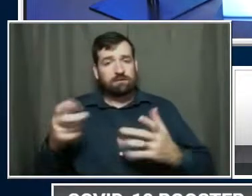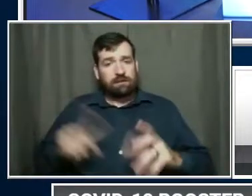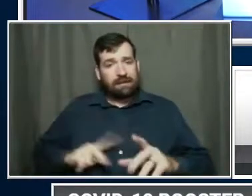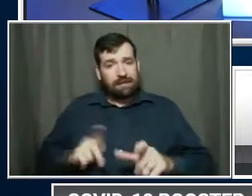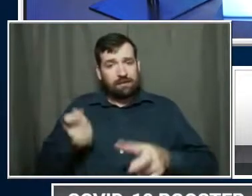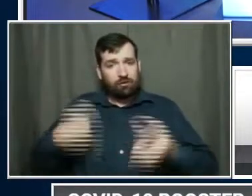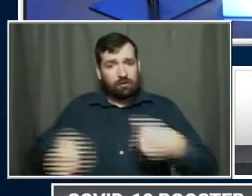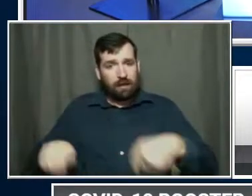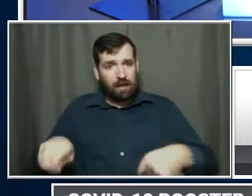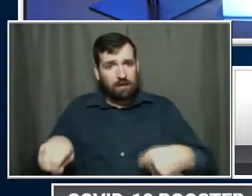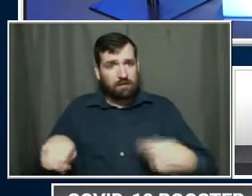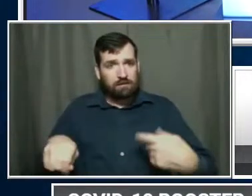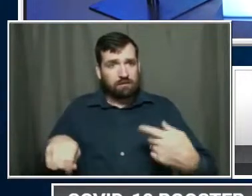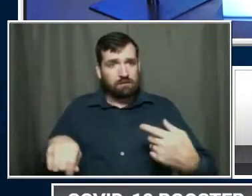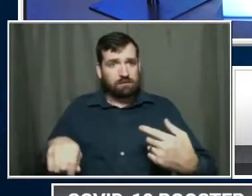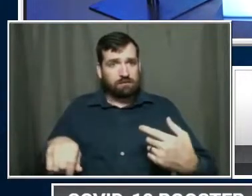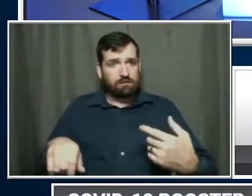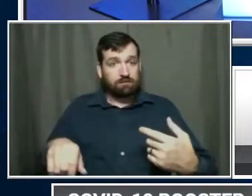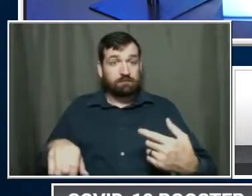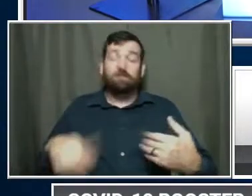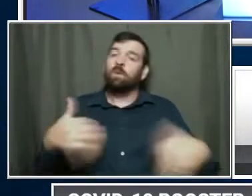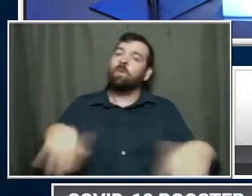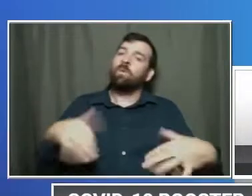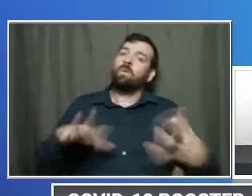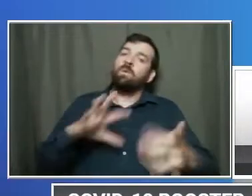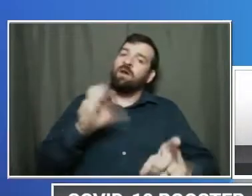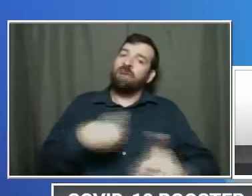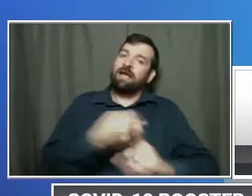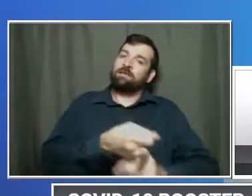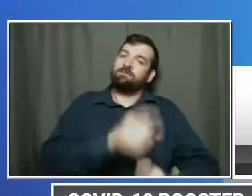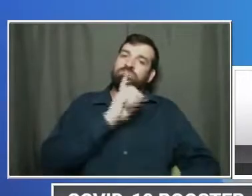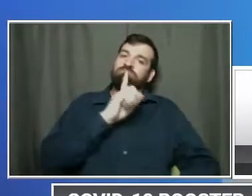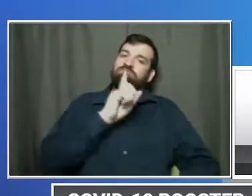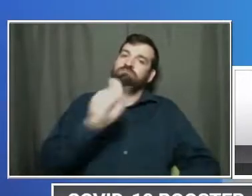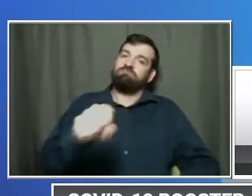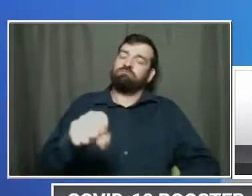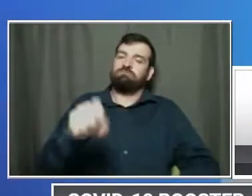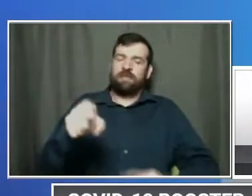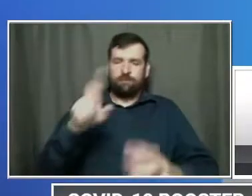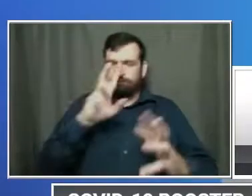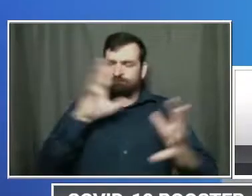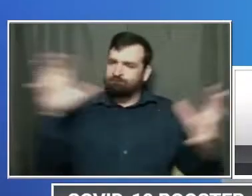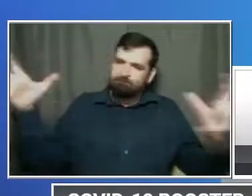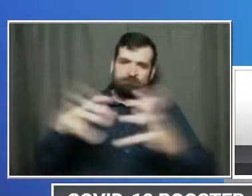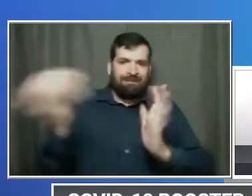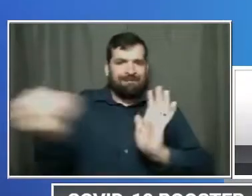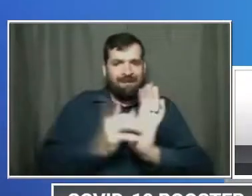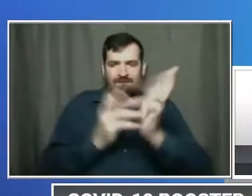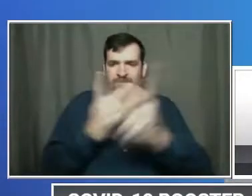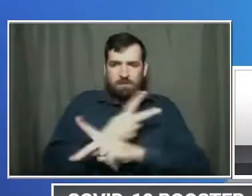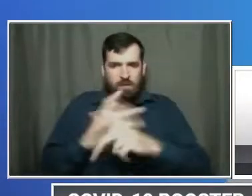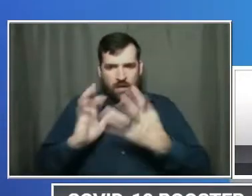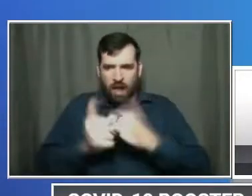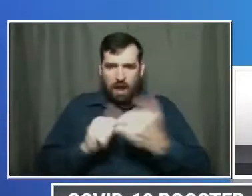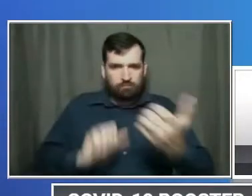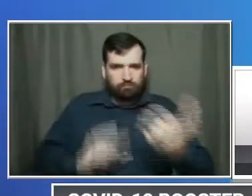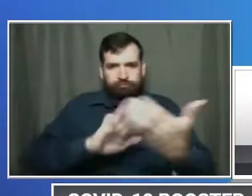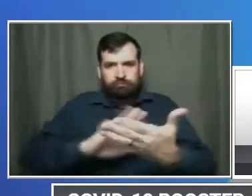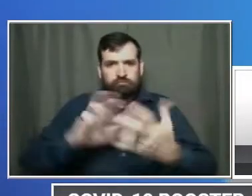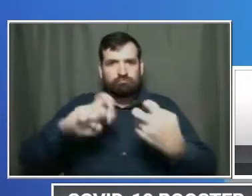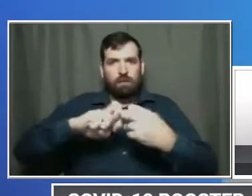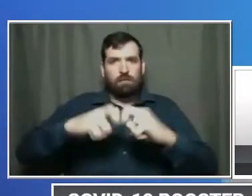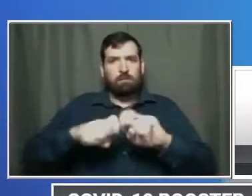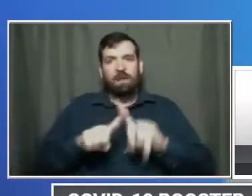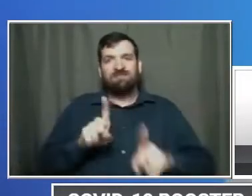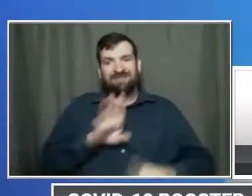and the health of your patients? It definitely did affect. We had to regroup and figure out how we were going to attack this problem. But we never